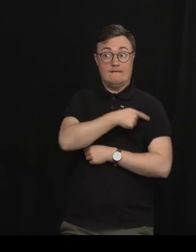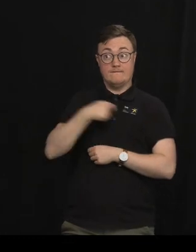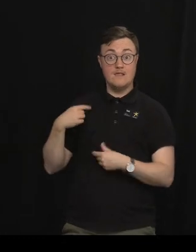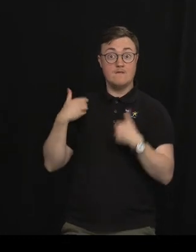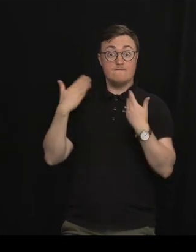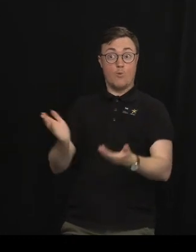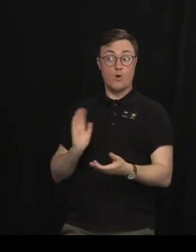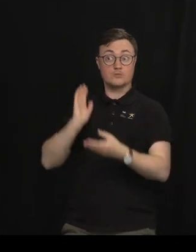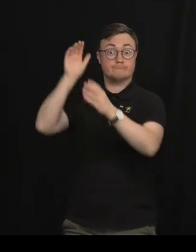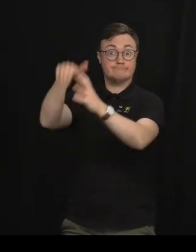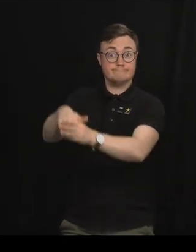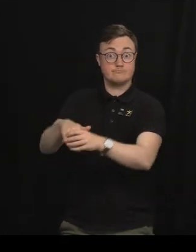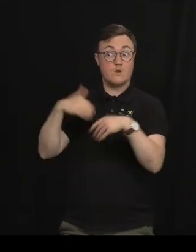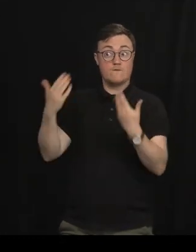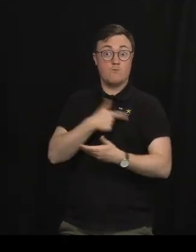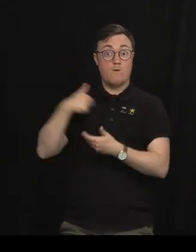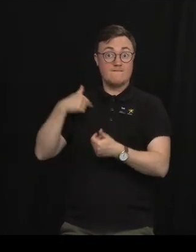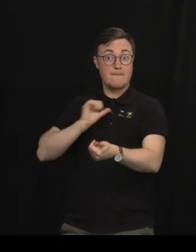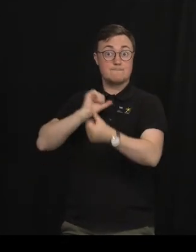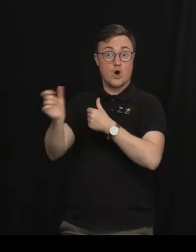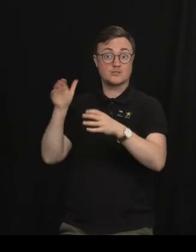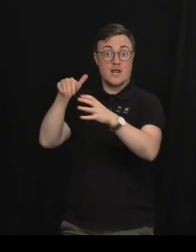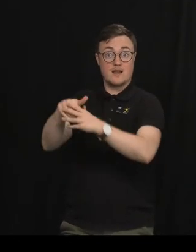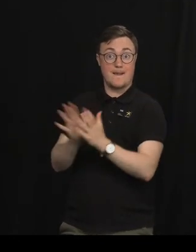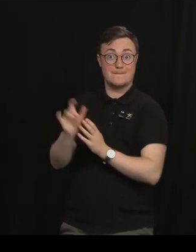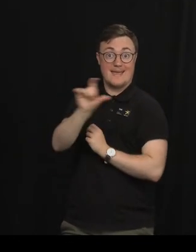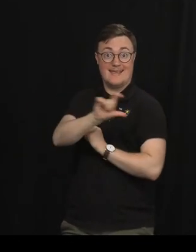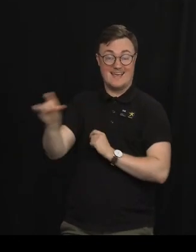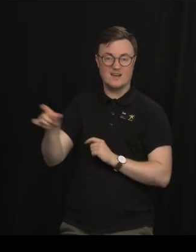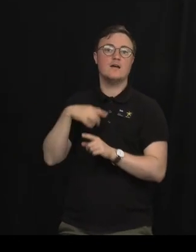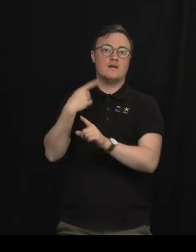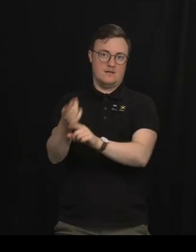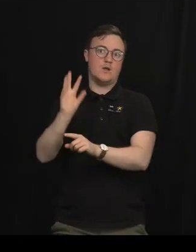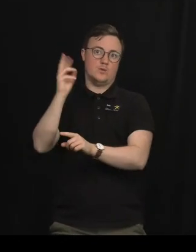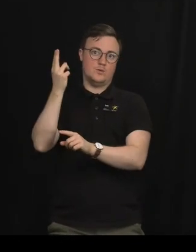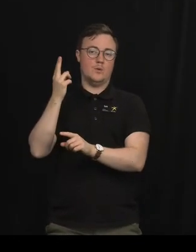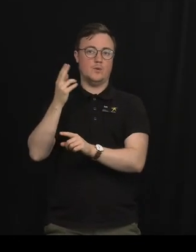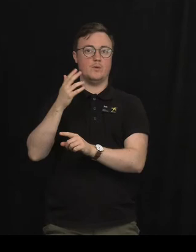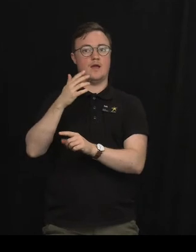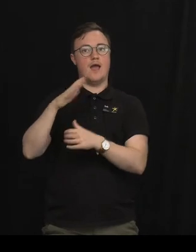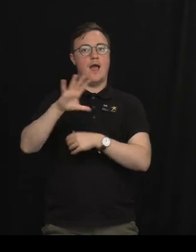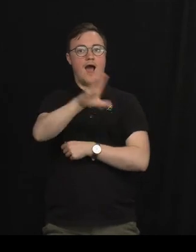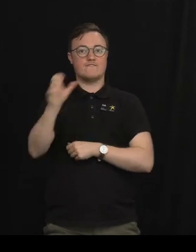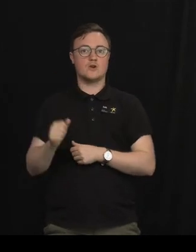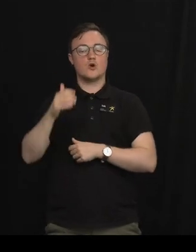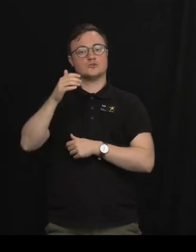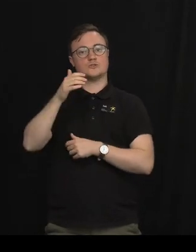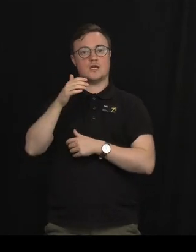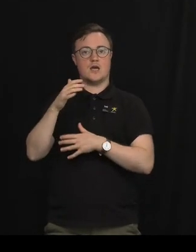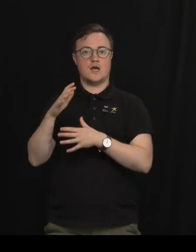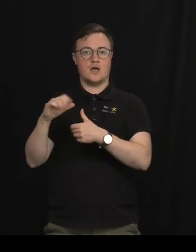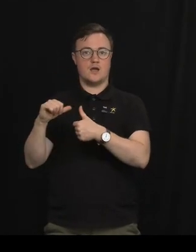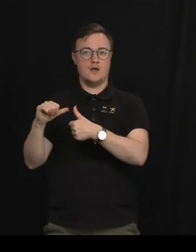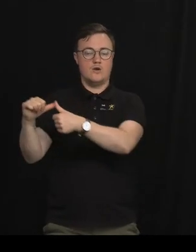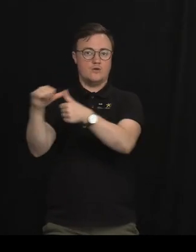to you? Because that is what is happening now with the African Union when it comes to politically, but also resources. So the paradigm that